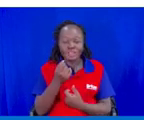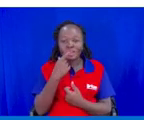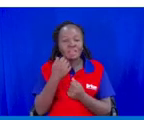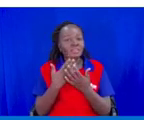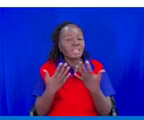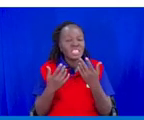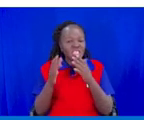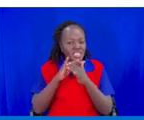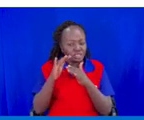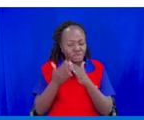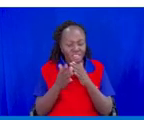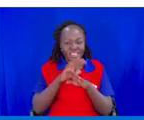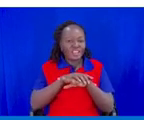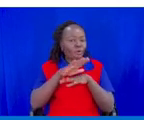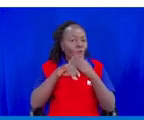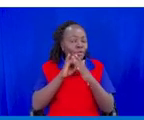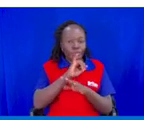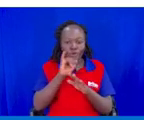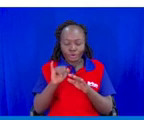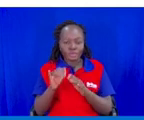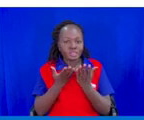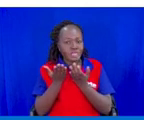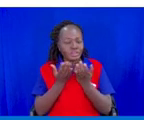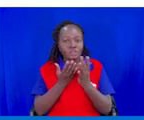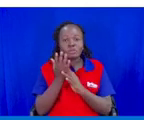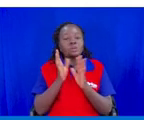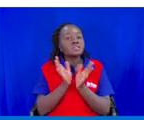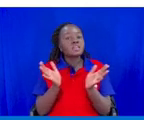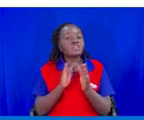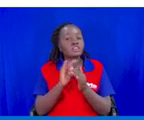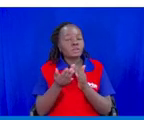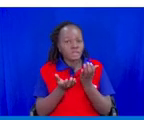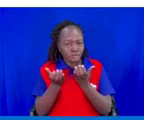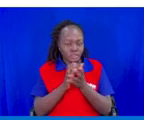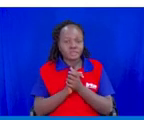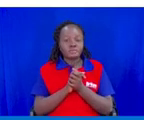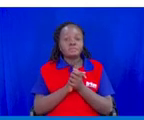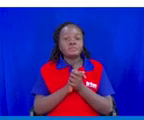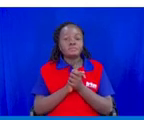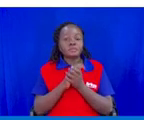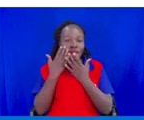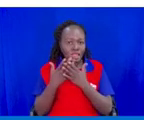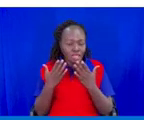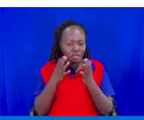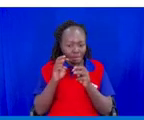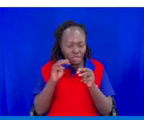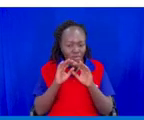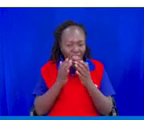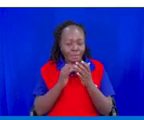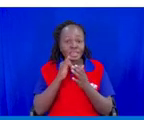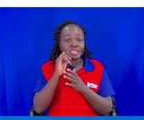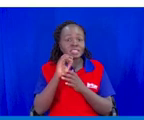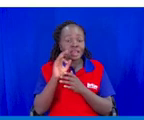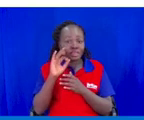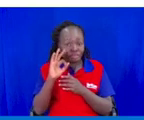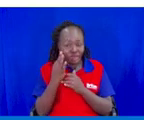those services through the general insurance business. The asset management company is the second or the third business